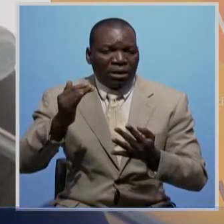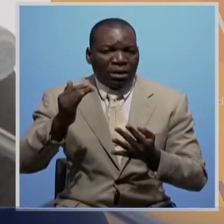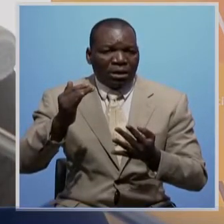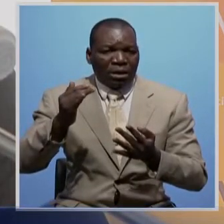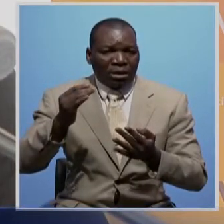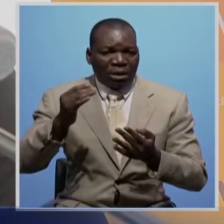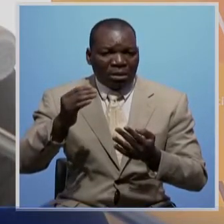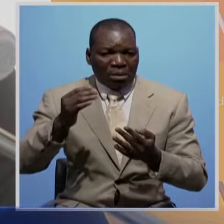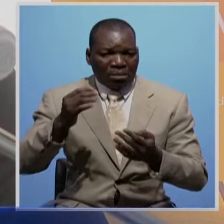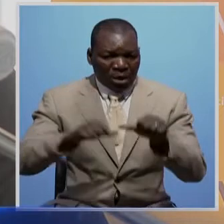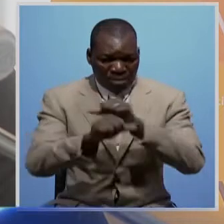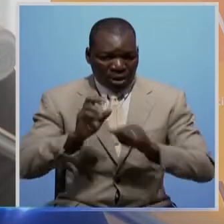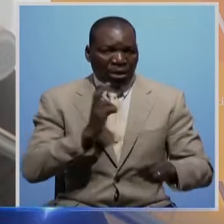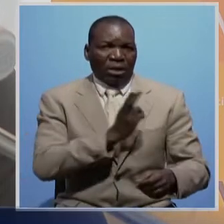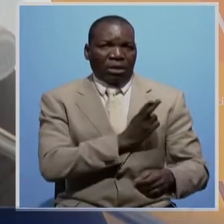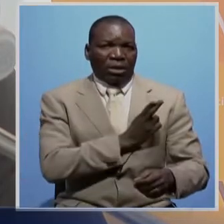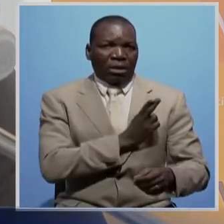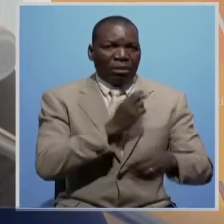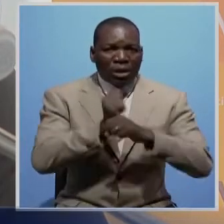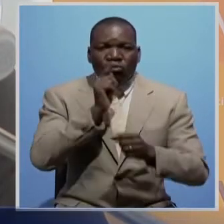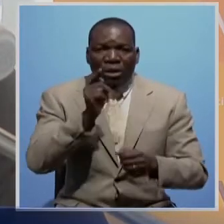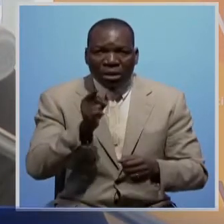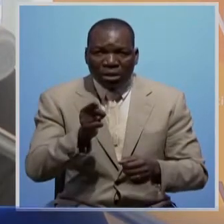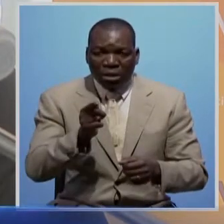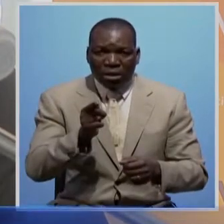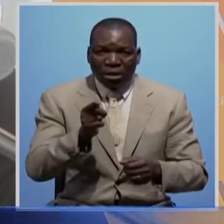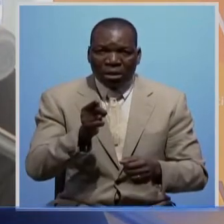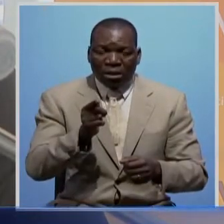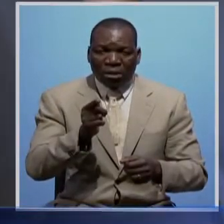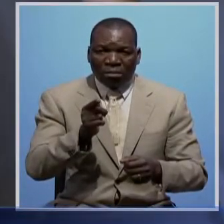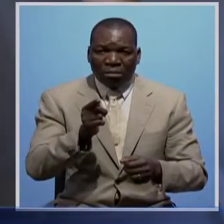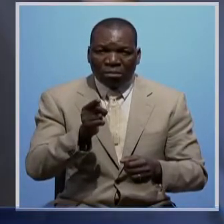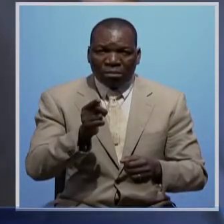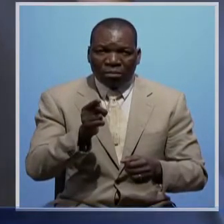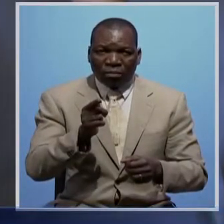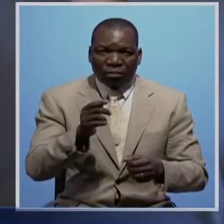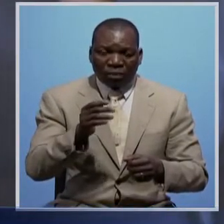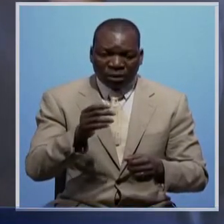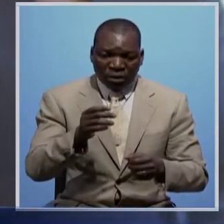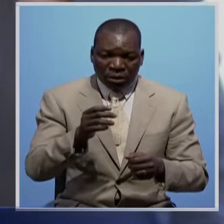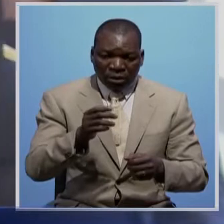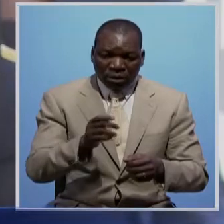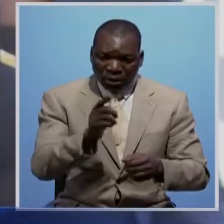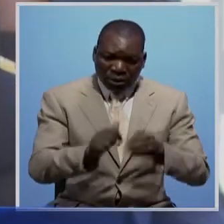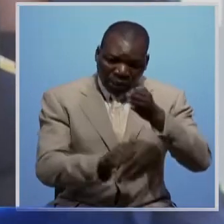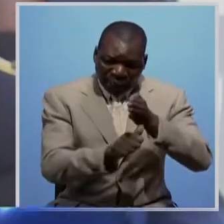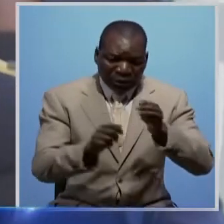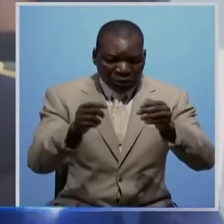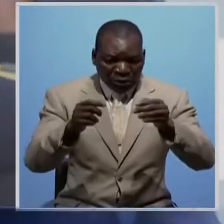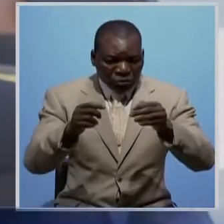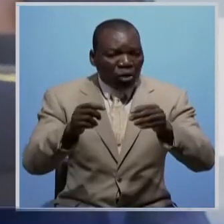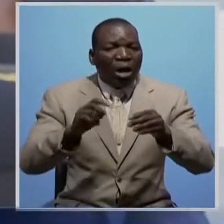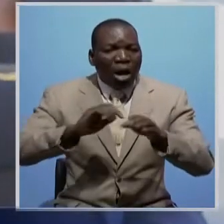of us to ensure that the agency as a whole